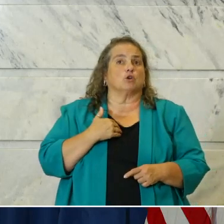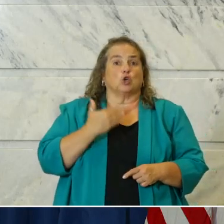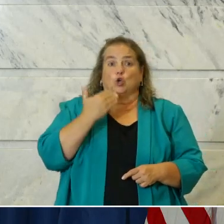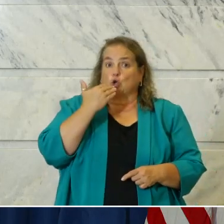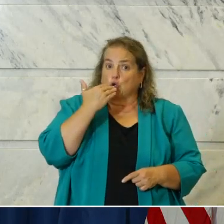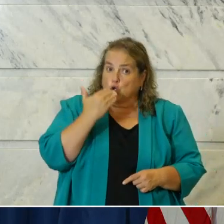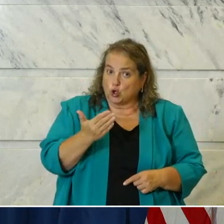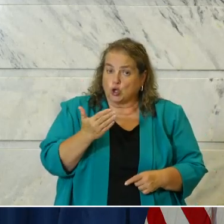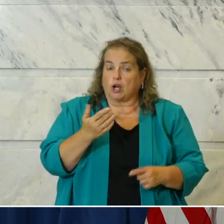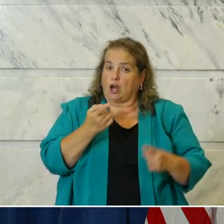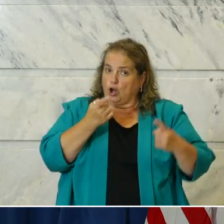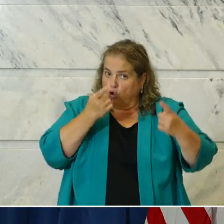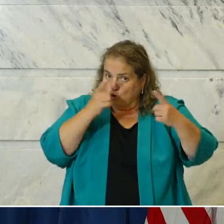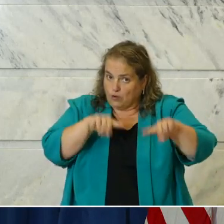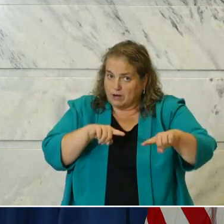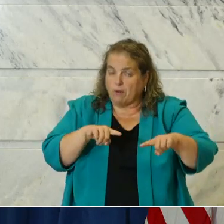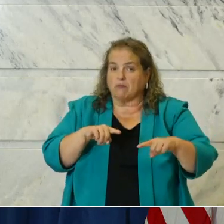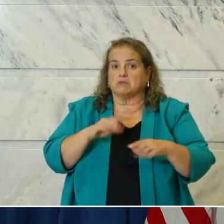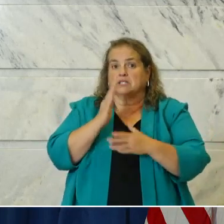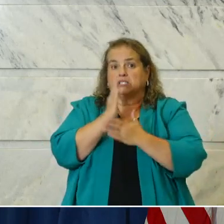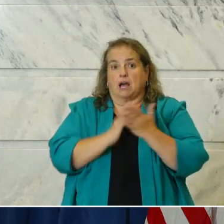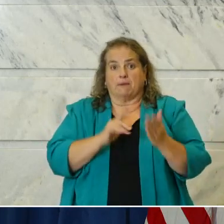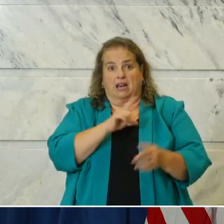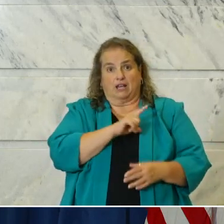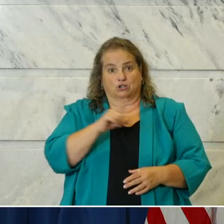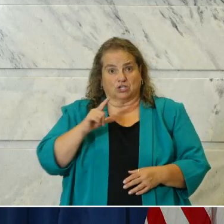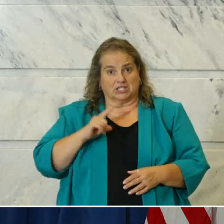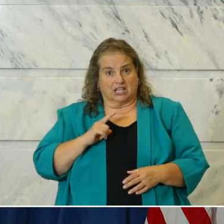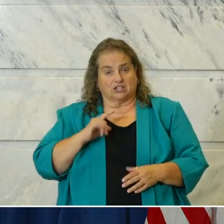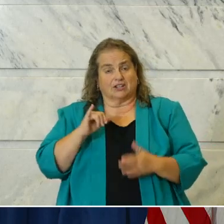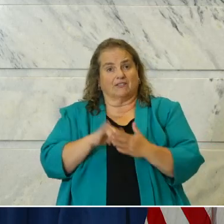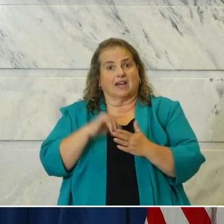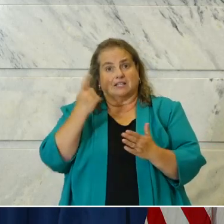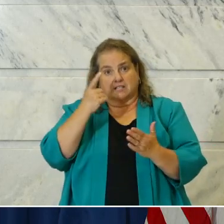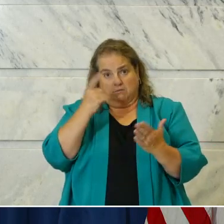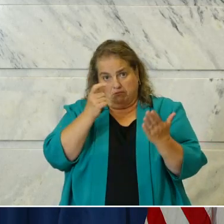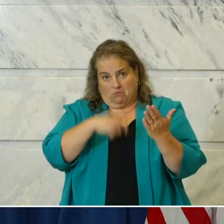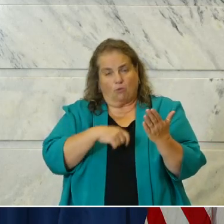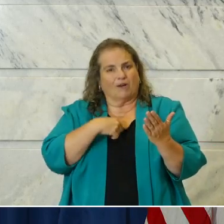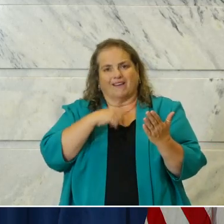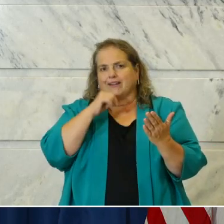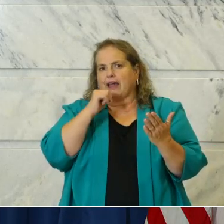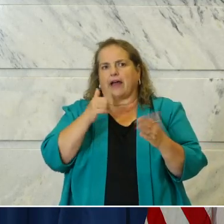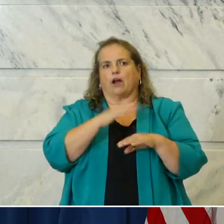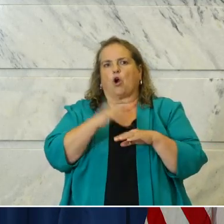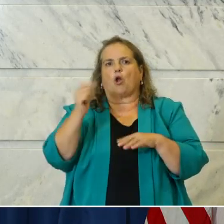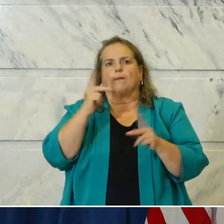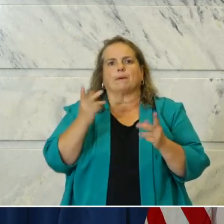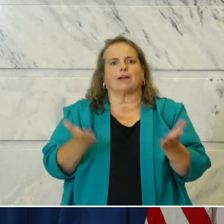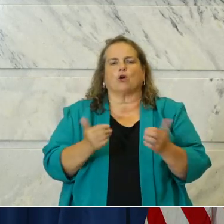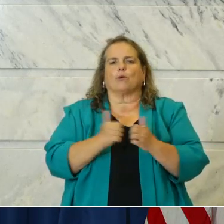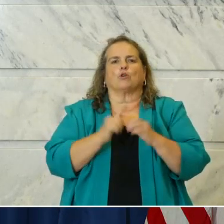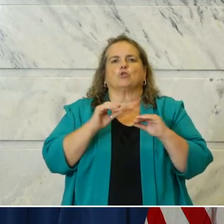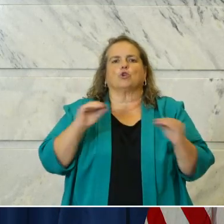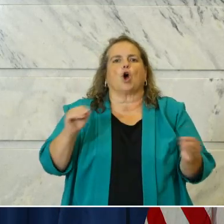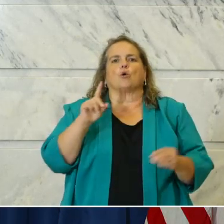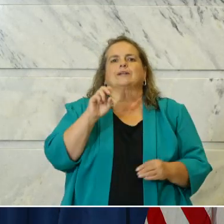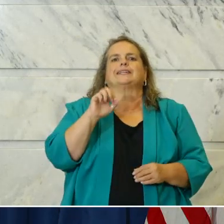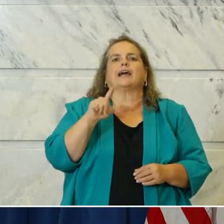good, agreed upon pieces of legislation where we're not calling people here with no deal where it